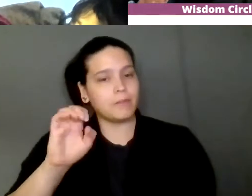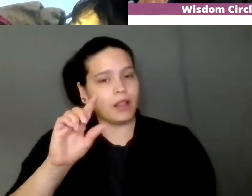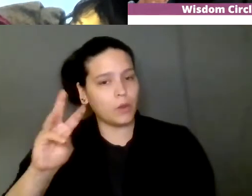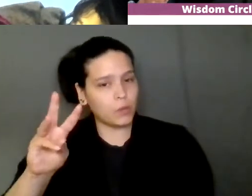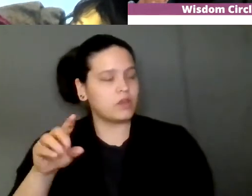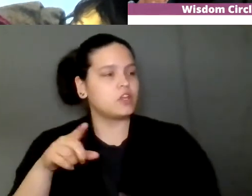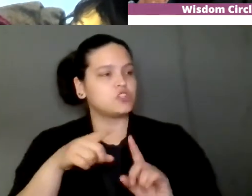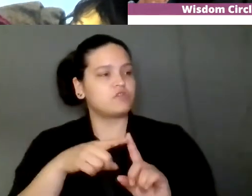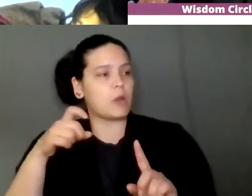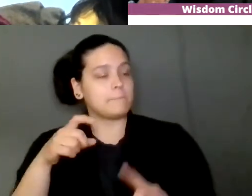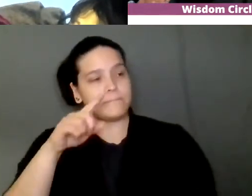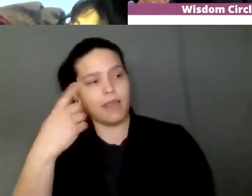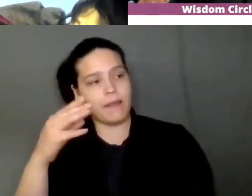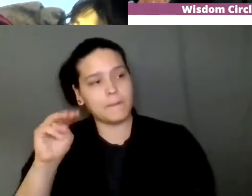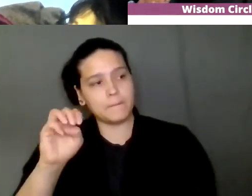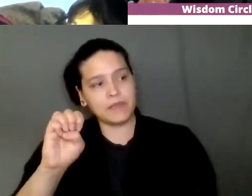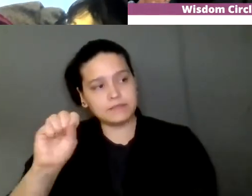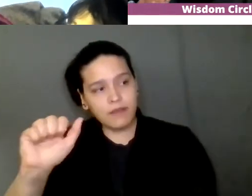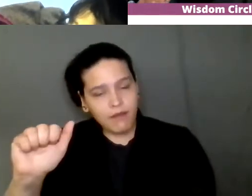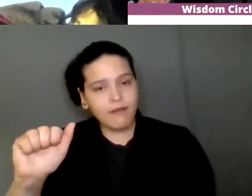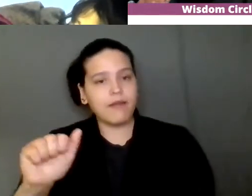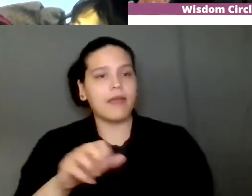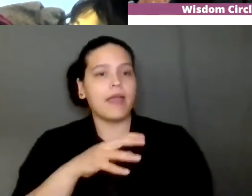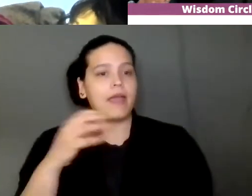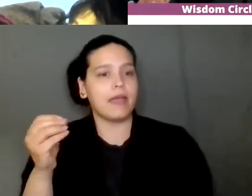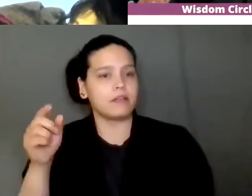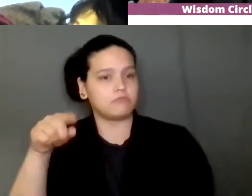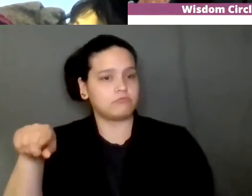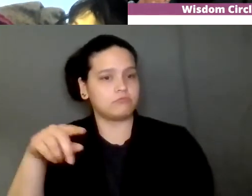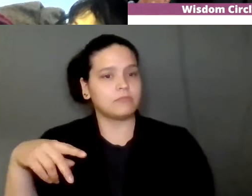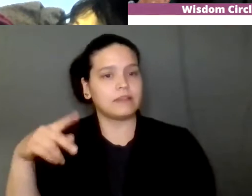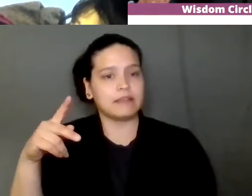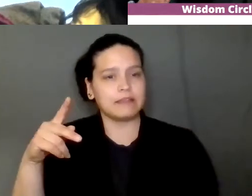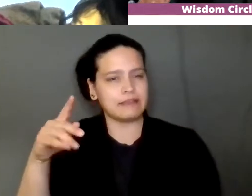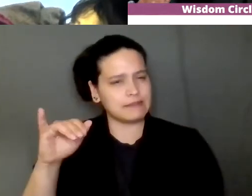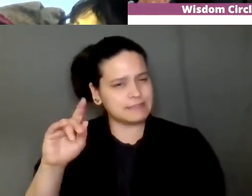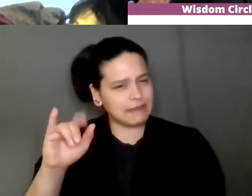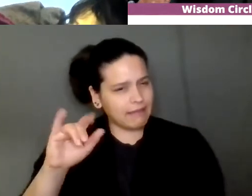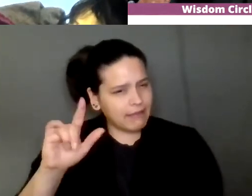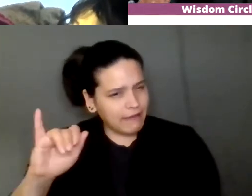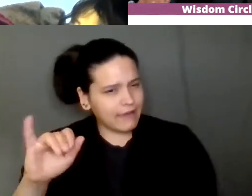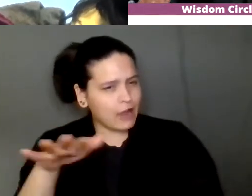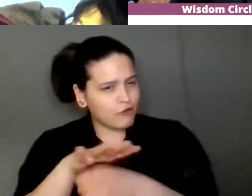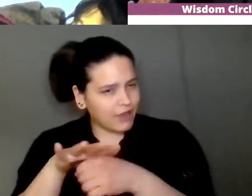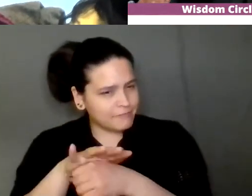Black Mesa, Zitlajini, in the Kitsili area. It lives about